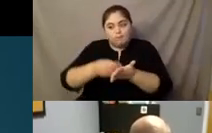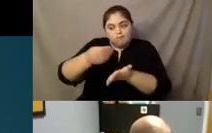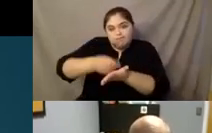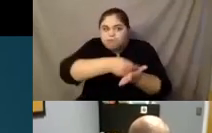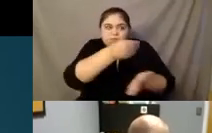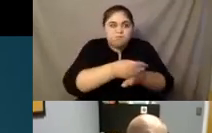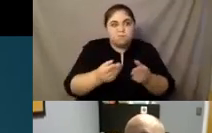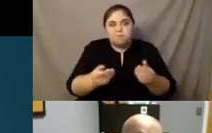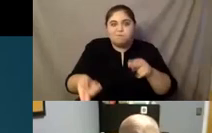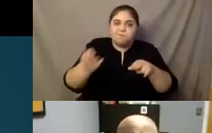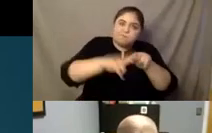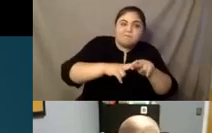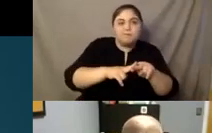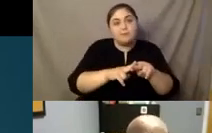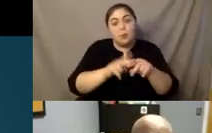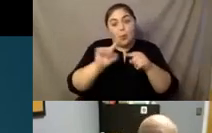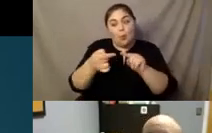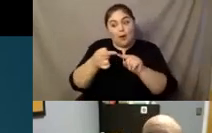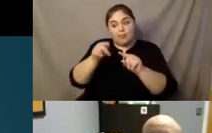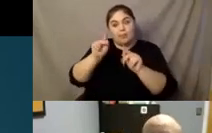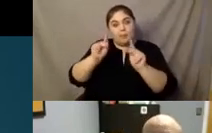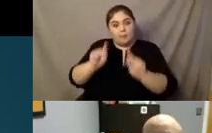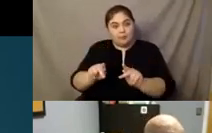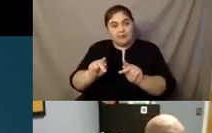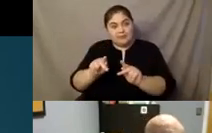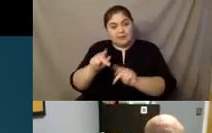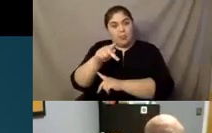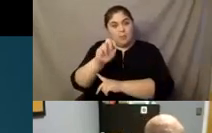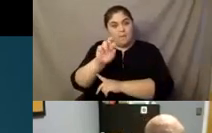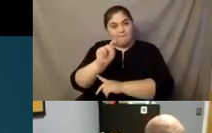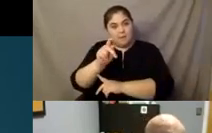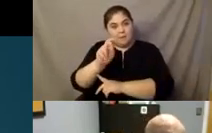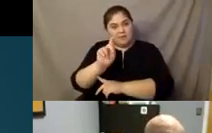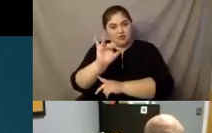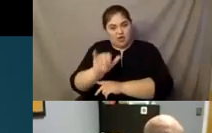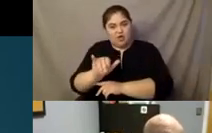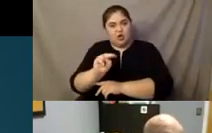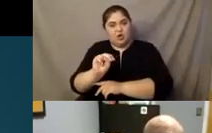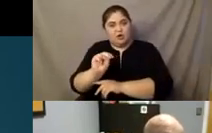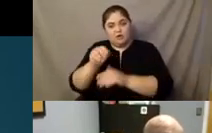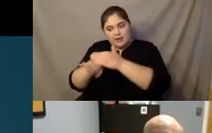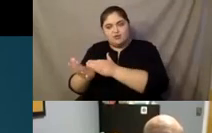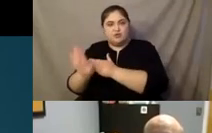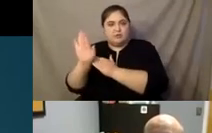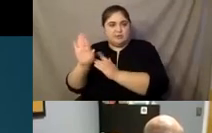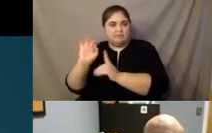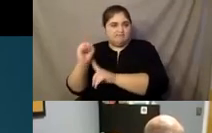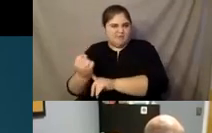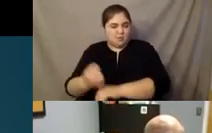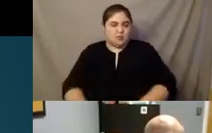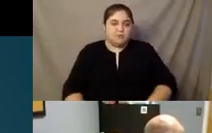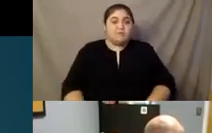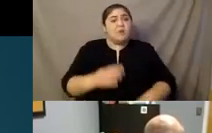perpetrator enters the picture. So that pattern location is extremely important in terms of the investigation.